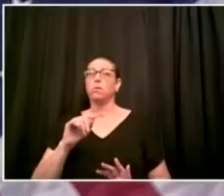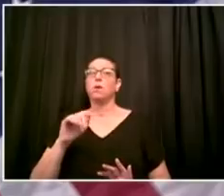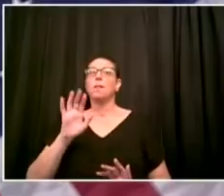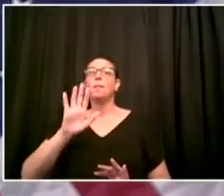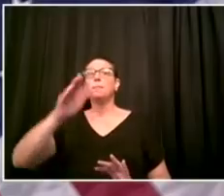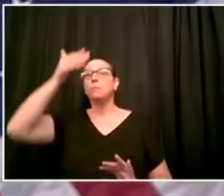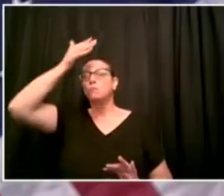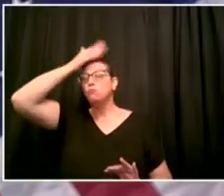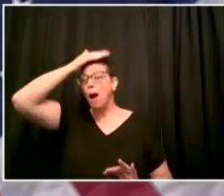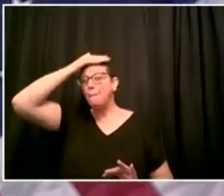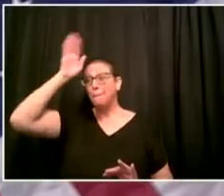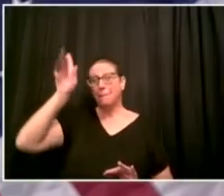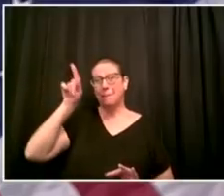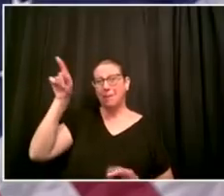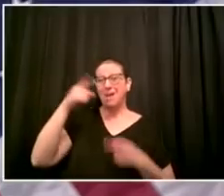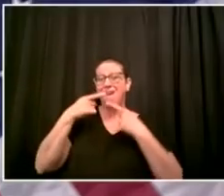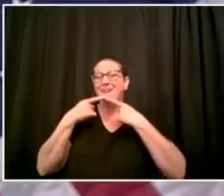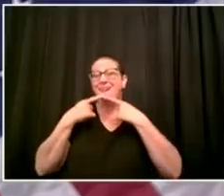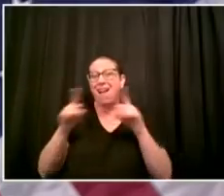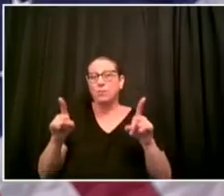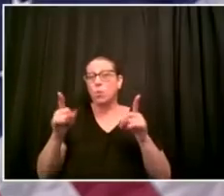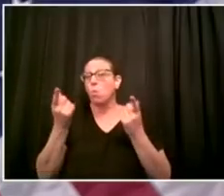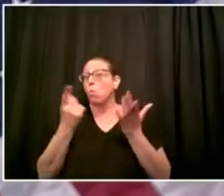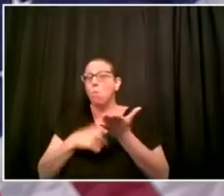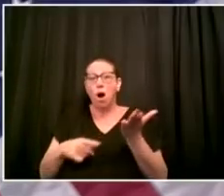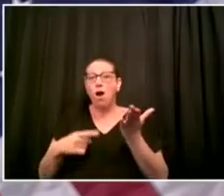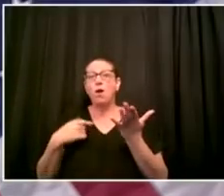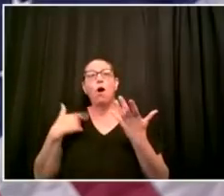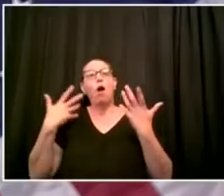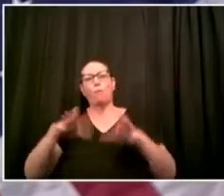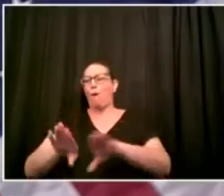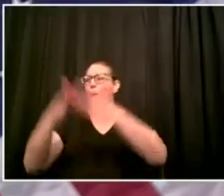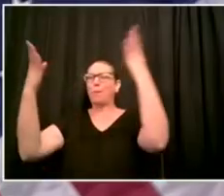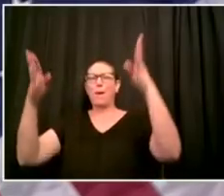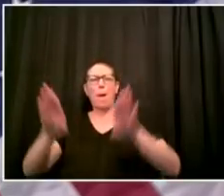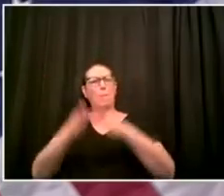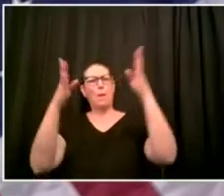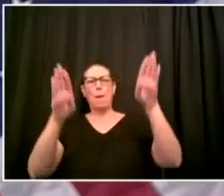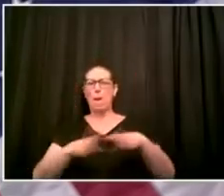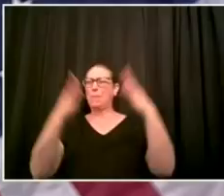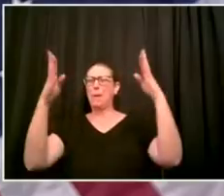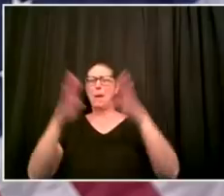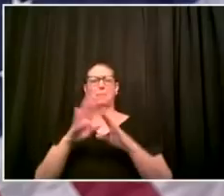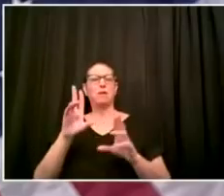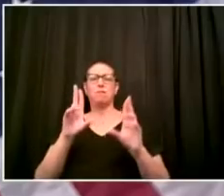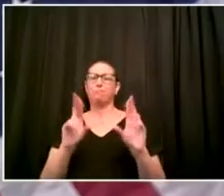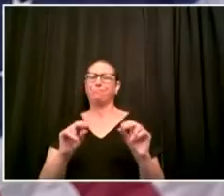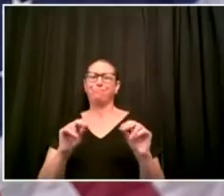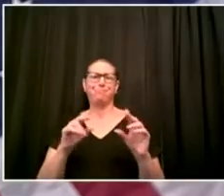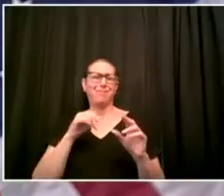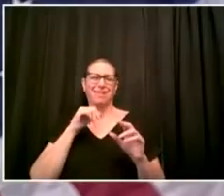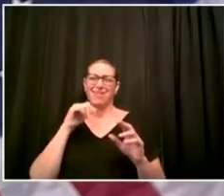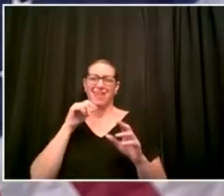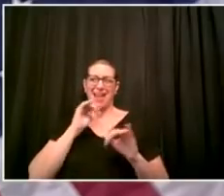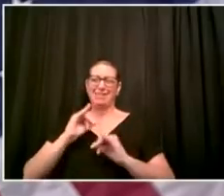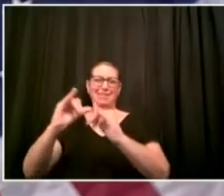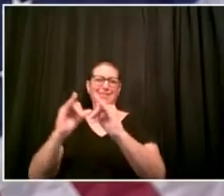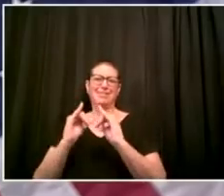faith leaders of New York City, it's not time yet to go back to traditional large services. From the point of view of the city of New York, it's not time